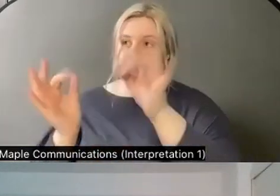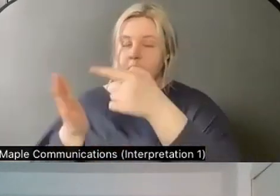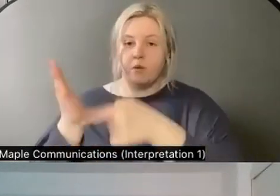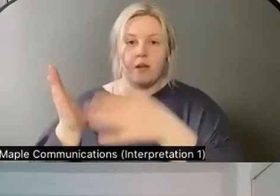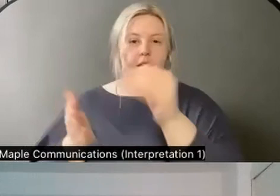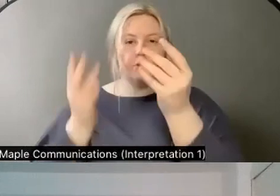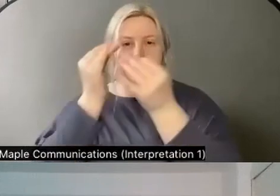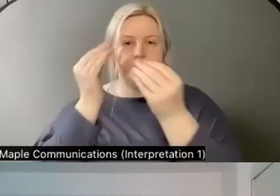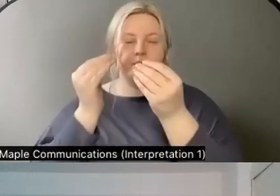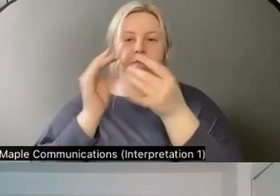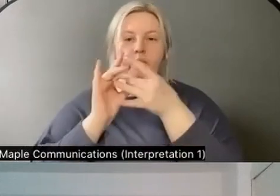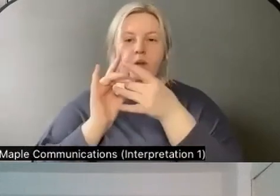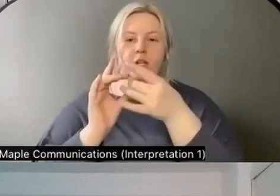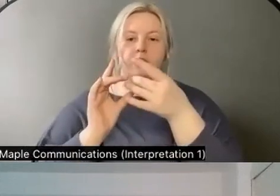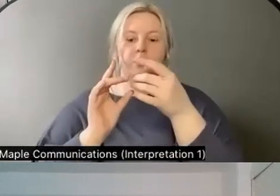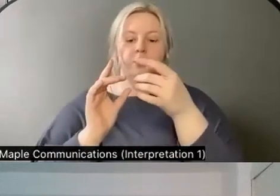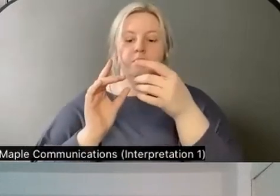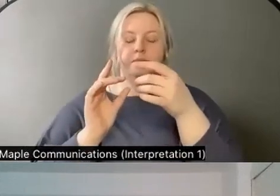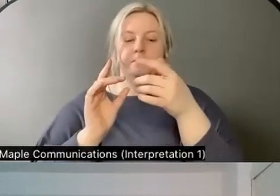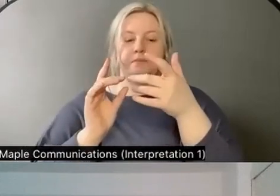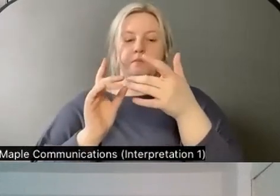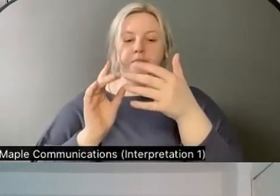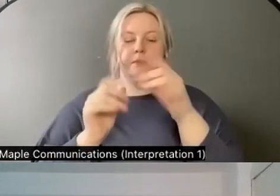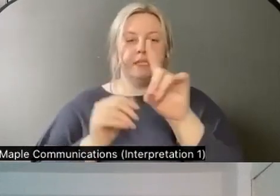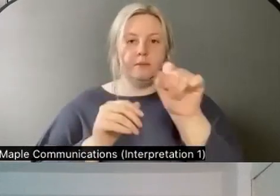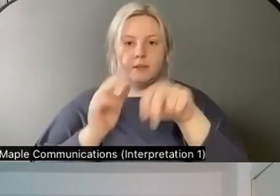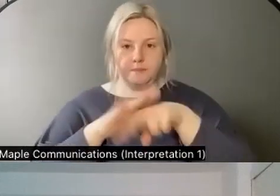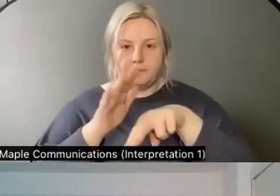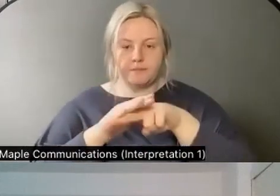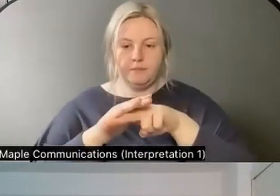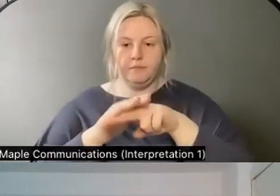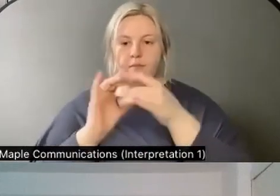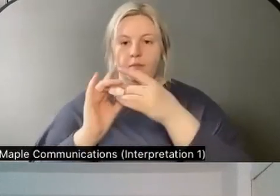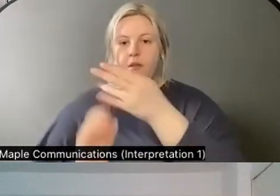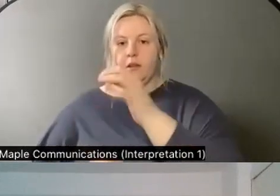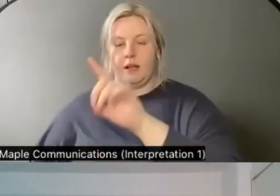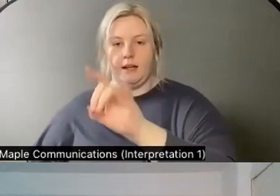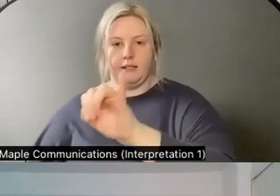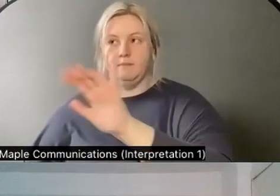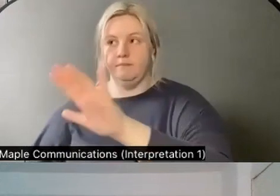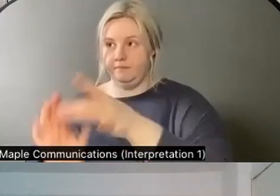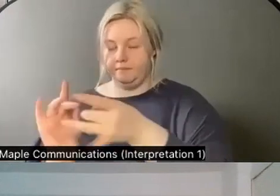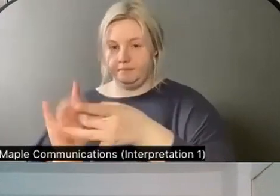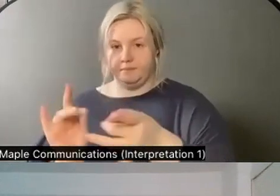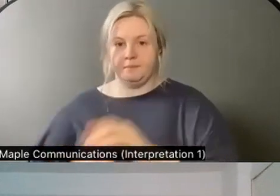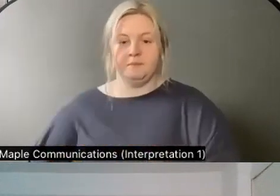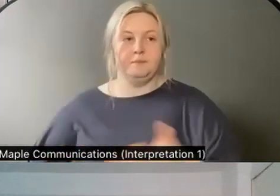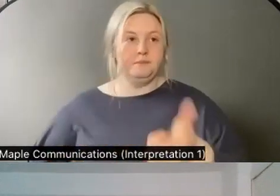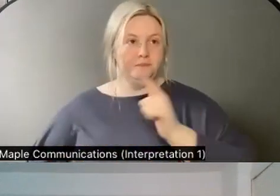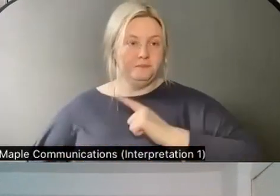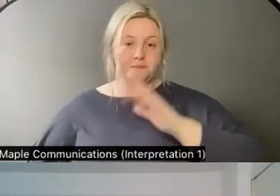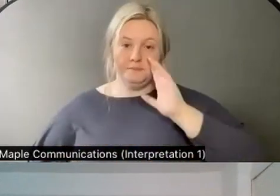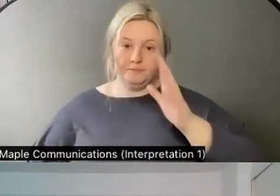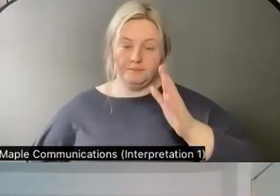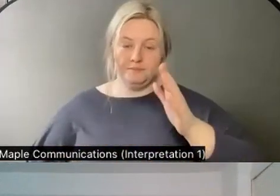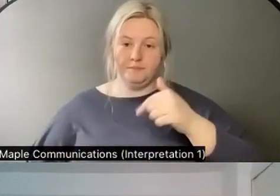started by Heidi's comments. Please go ahead. Hi, everybody. I am reading from